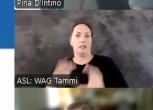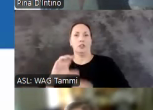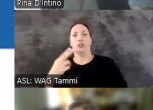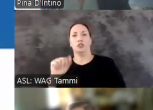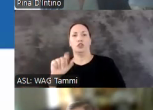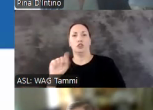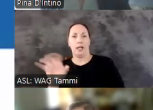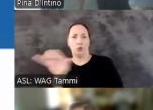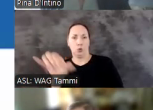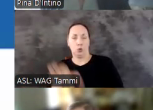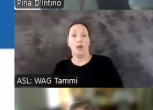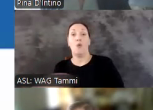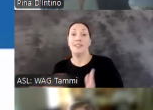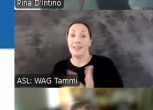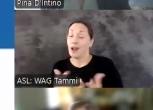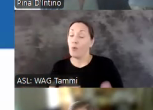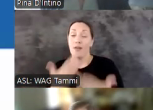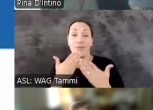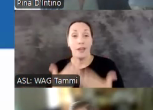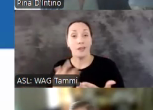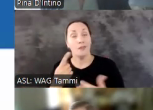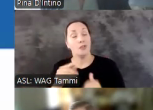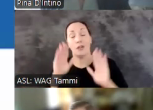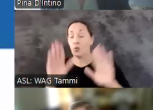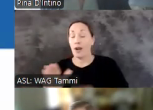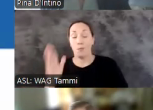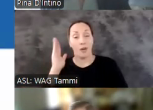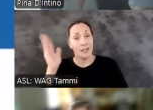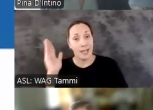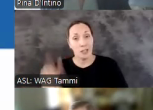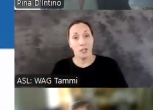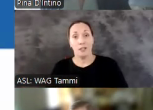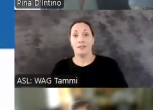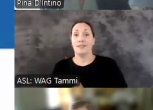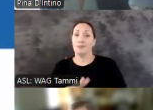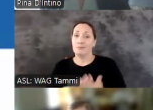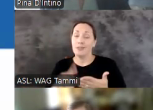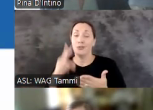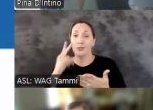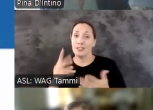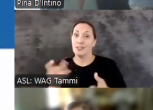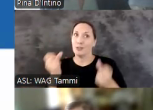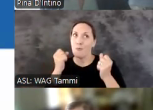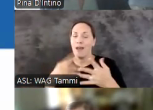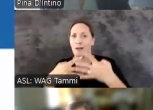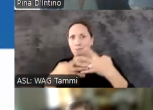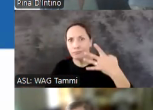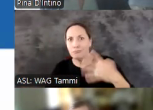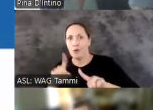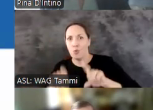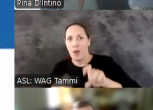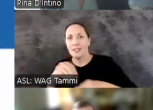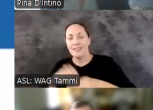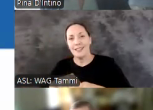And once again, I just want to thank you for such a great presentation. It was lovely to see so many questions in the chat. Thank